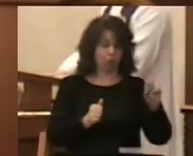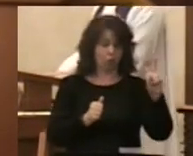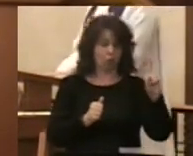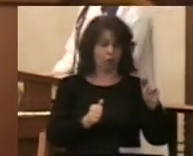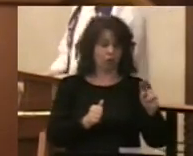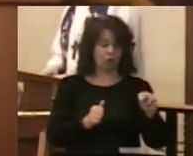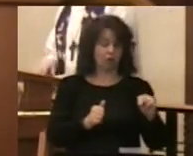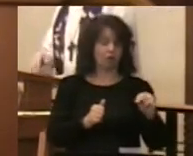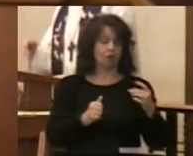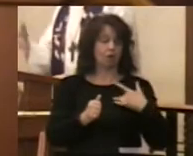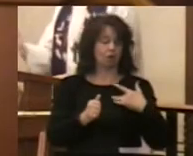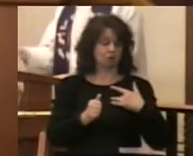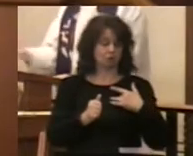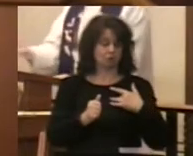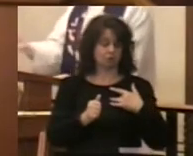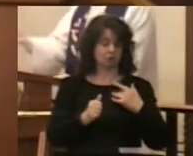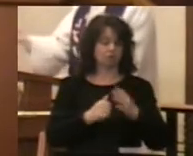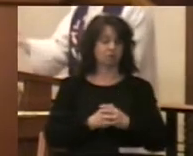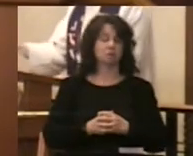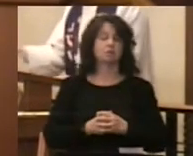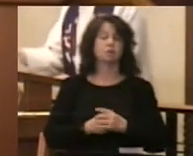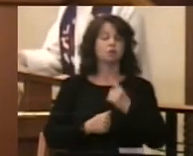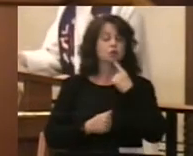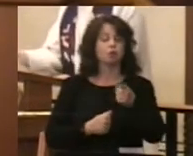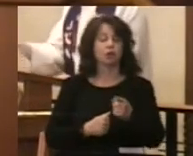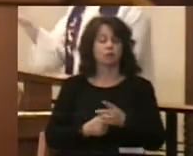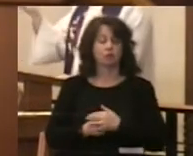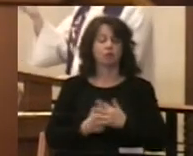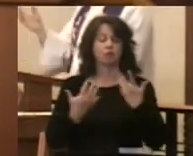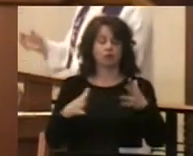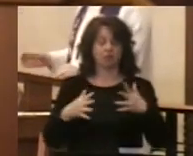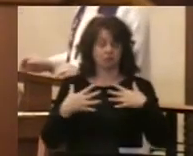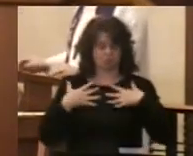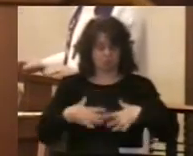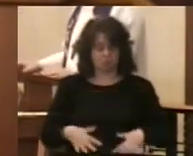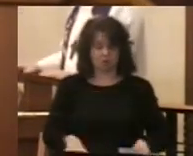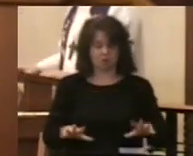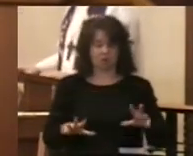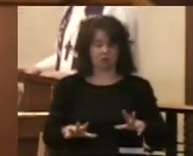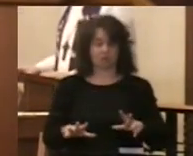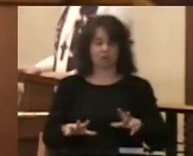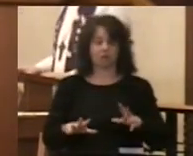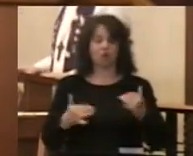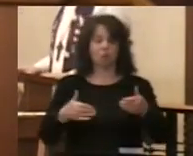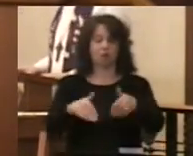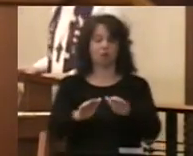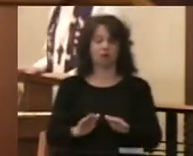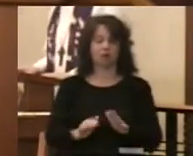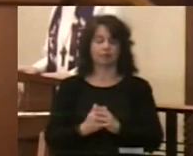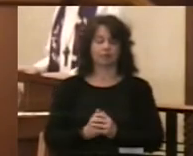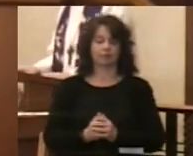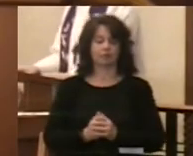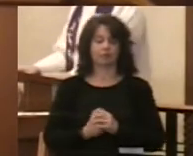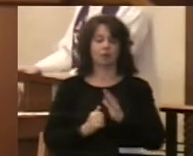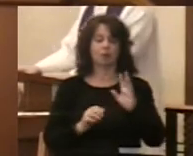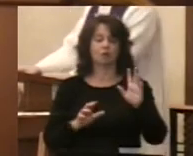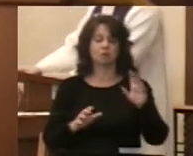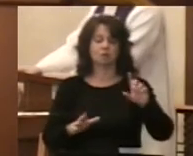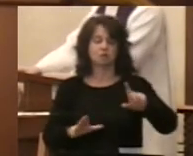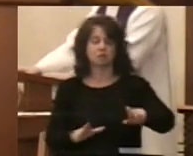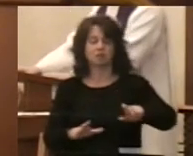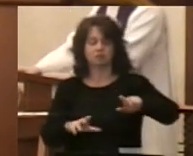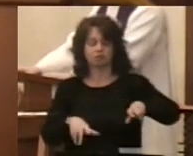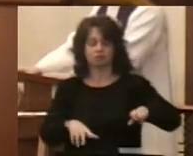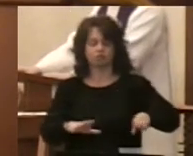He instructs Jeremiah then after he's buried it, to dig it up and show that it is good for nothing. And indeed